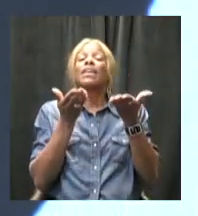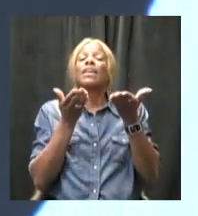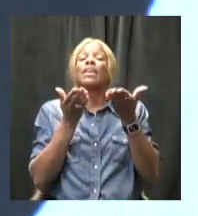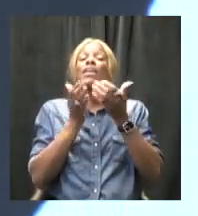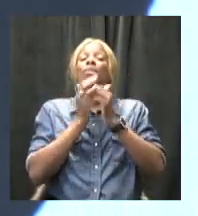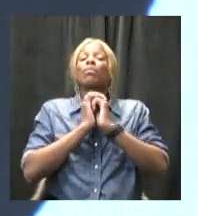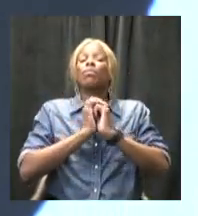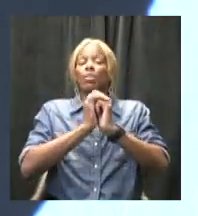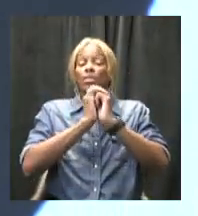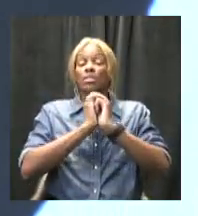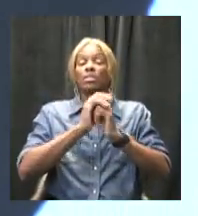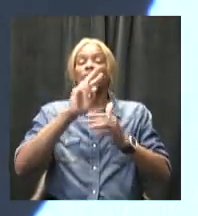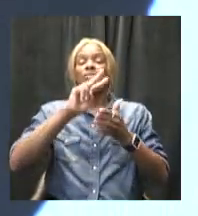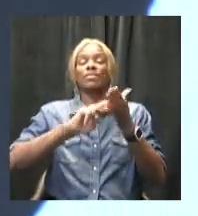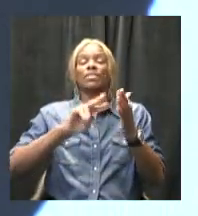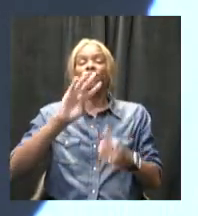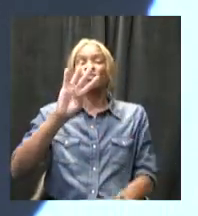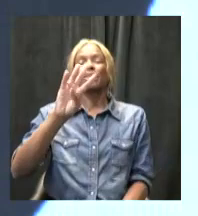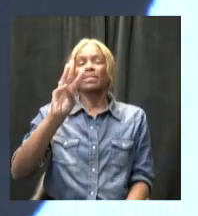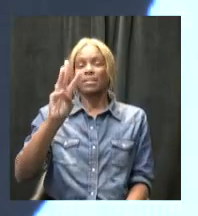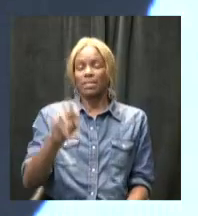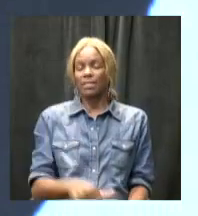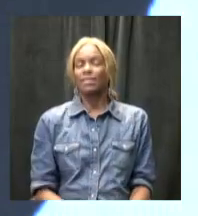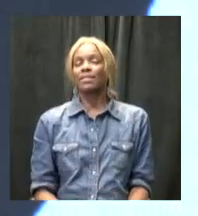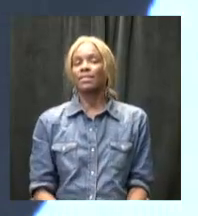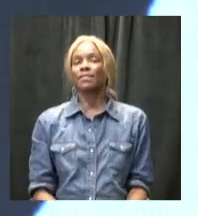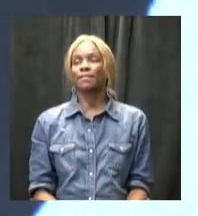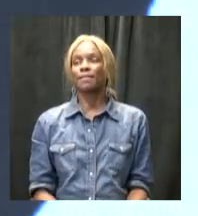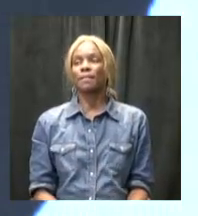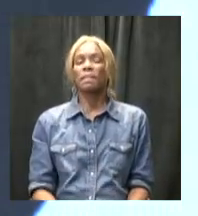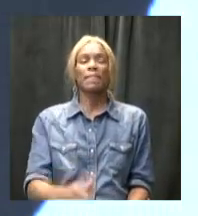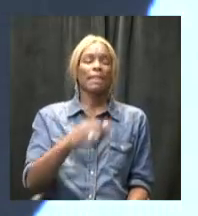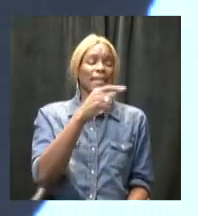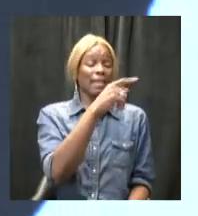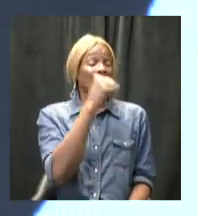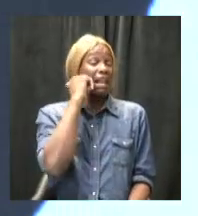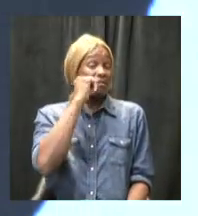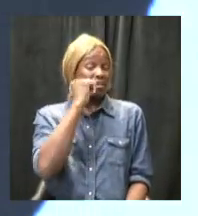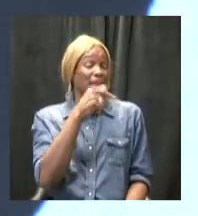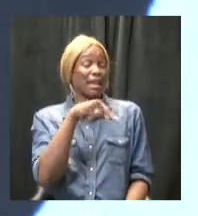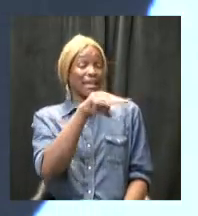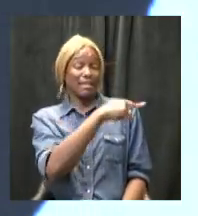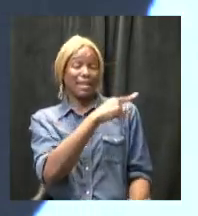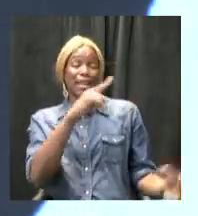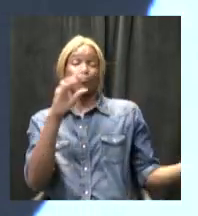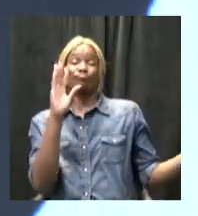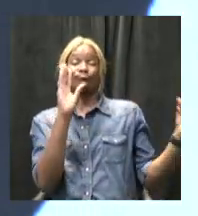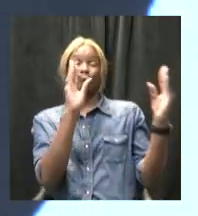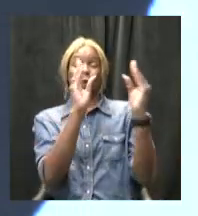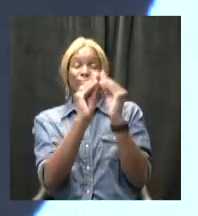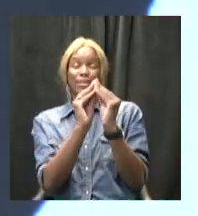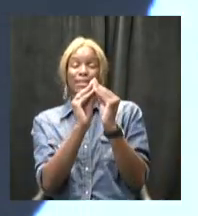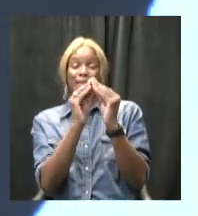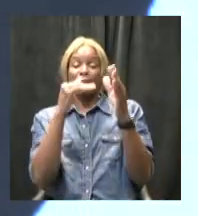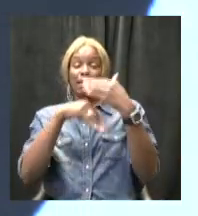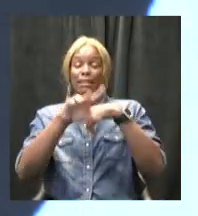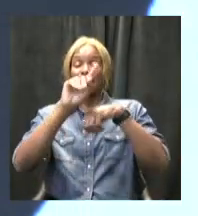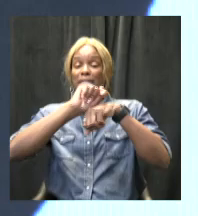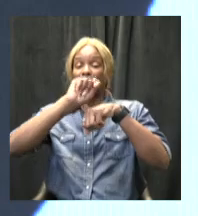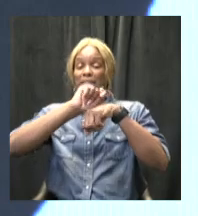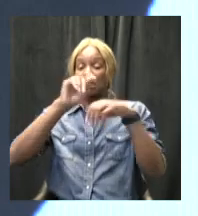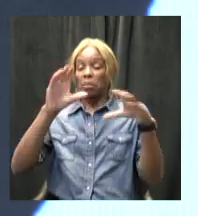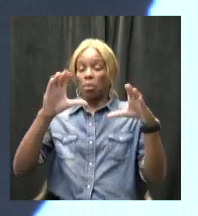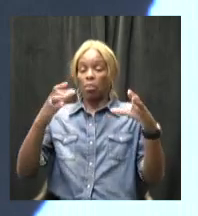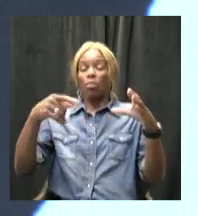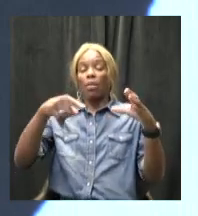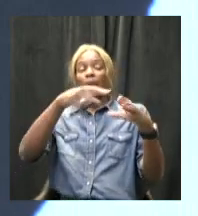I love verse 46. Look at what it says, y'all. And every day they continue to meet together in the temple courts.